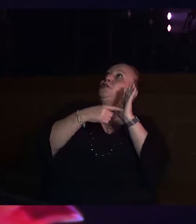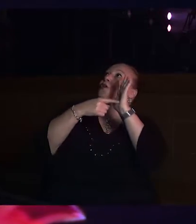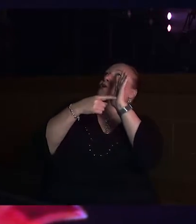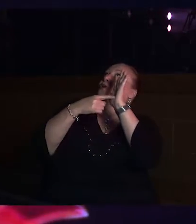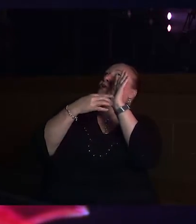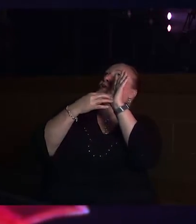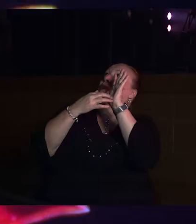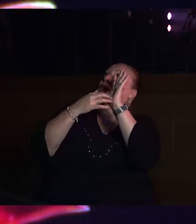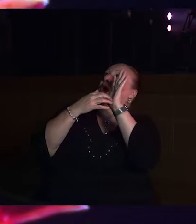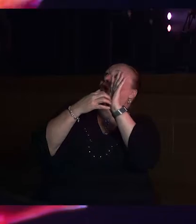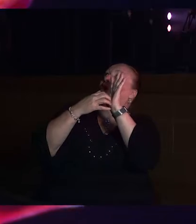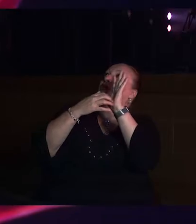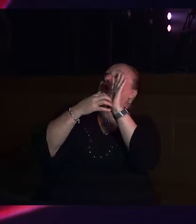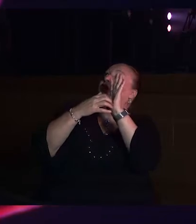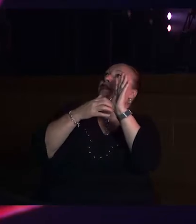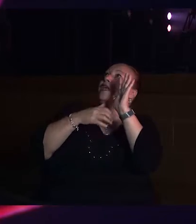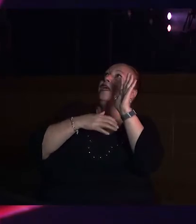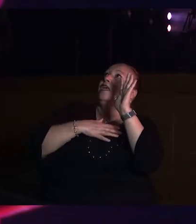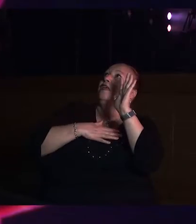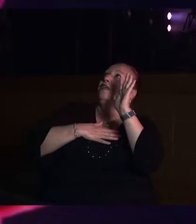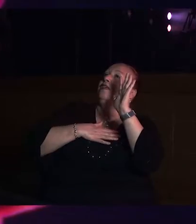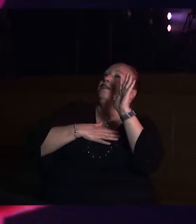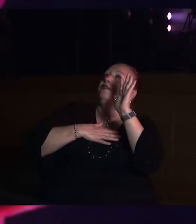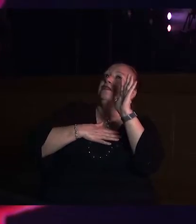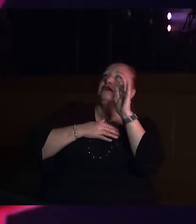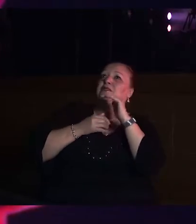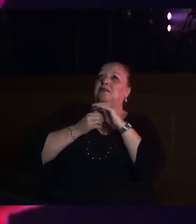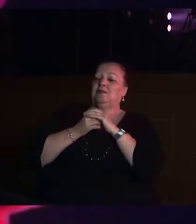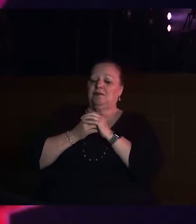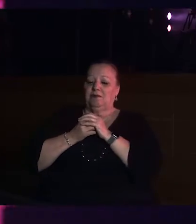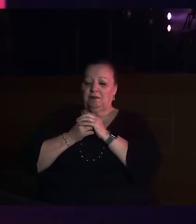afraid to show You my